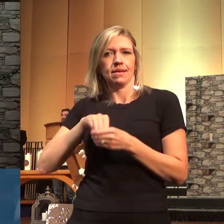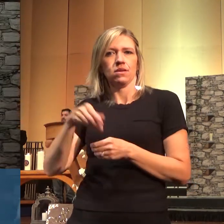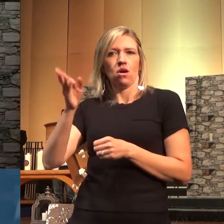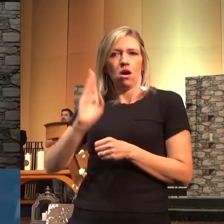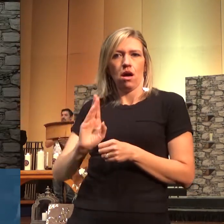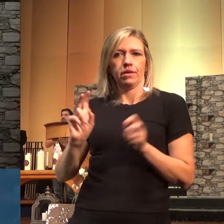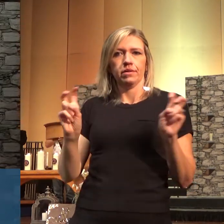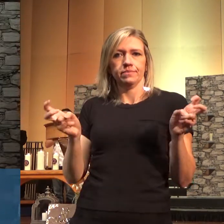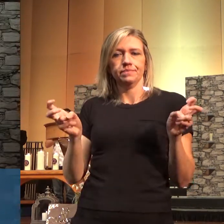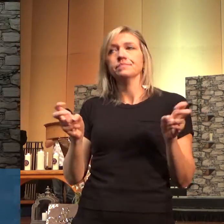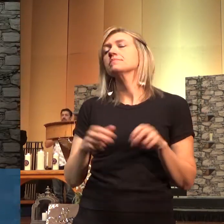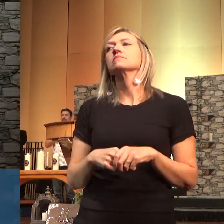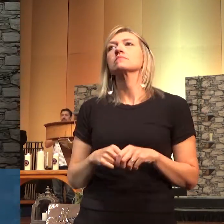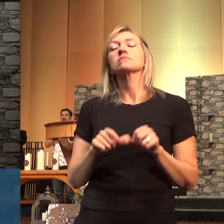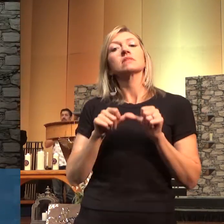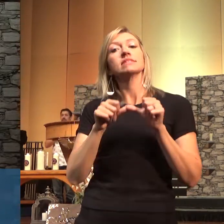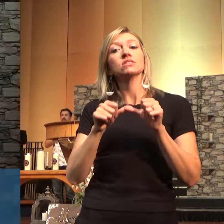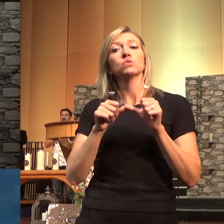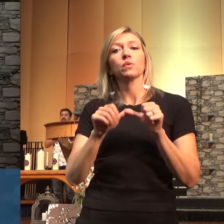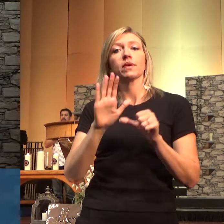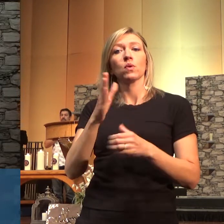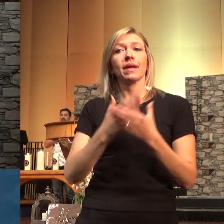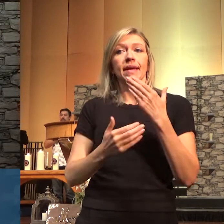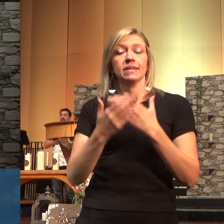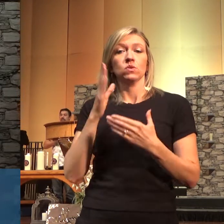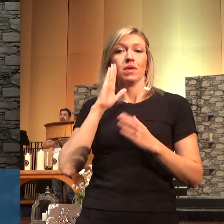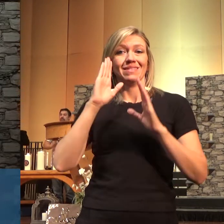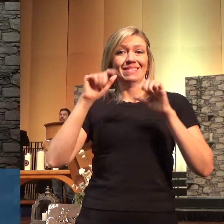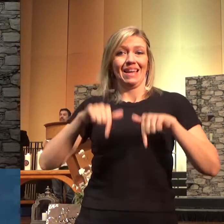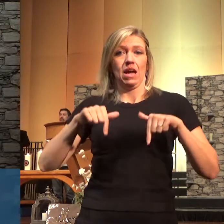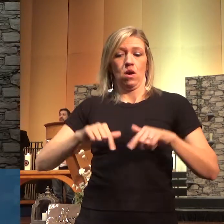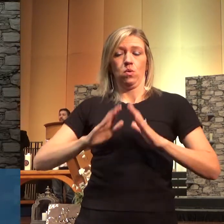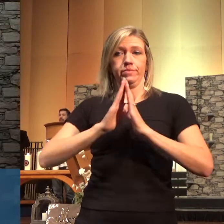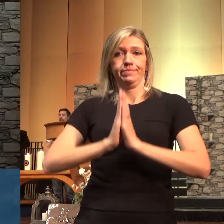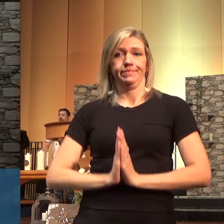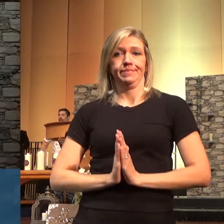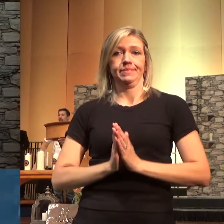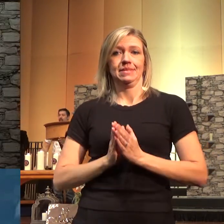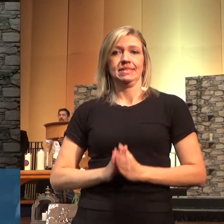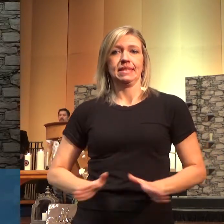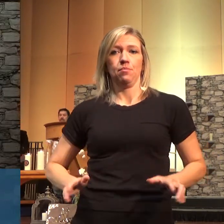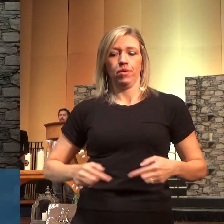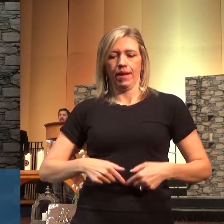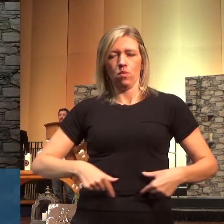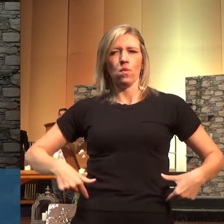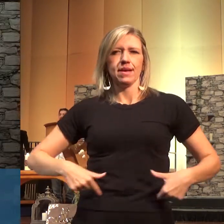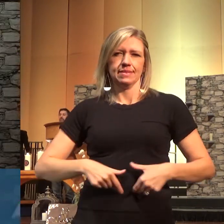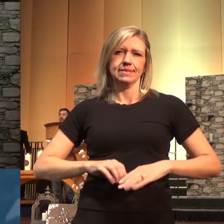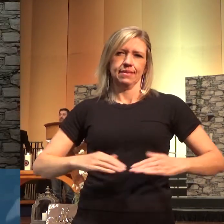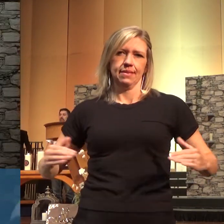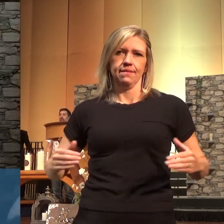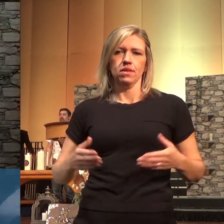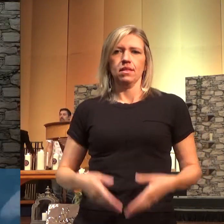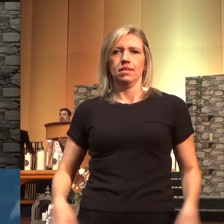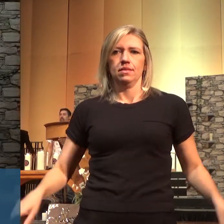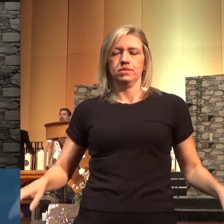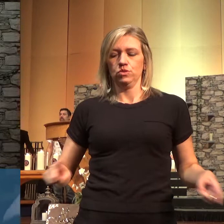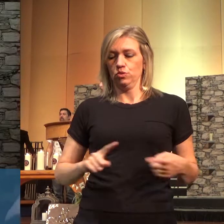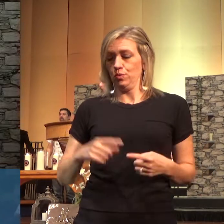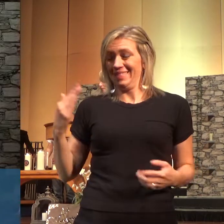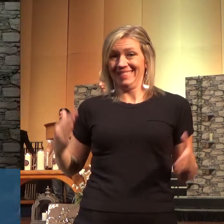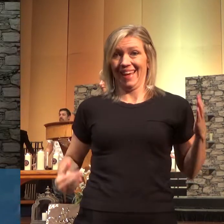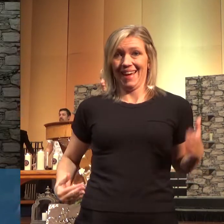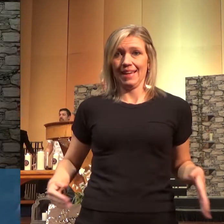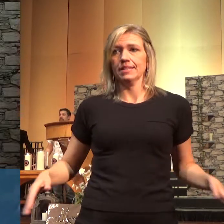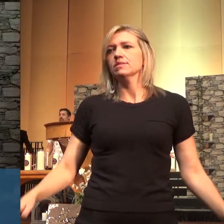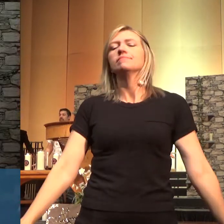God. And continuing on, the hands will come down as they separate at your waist level. They will come out